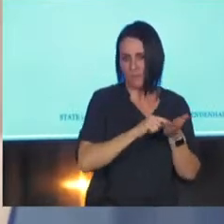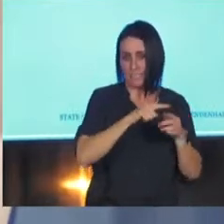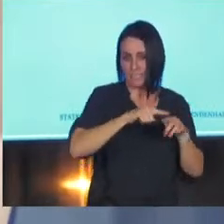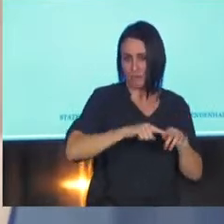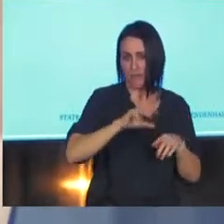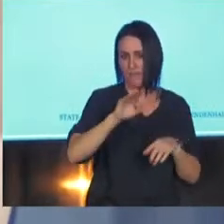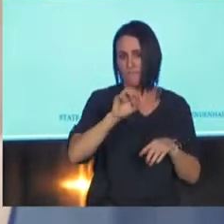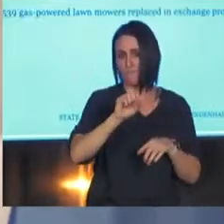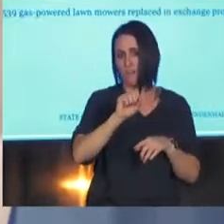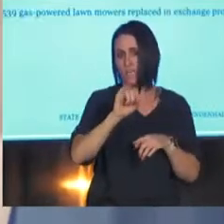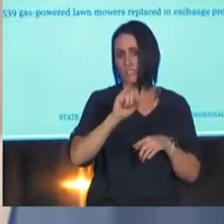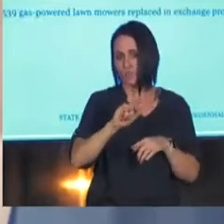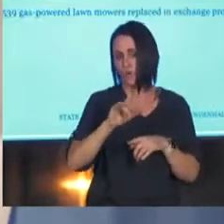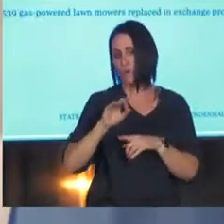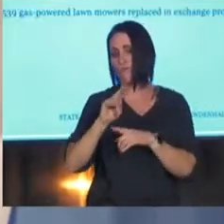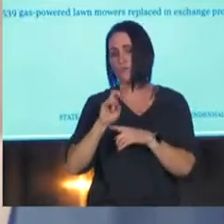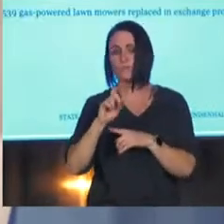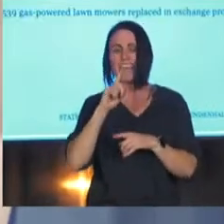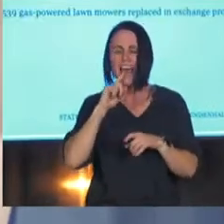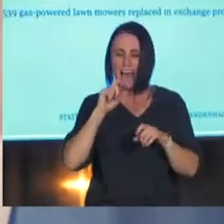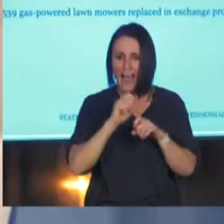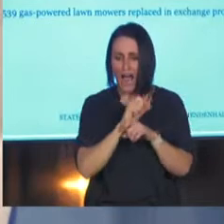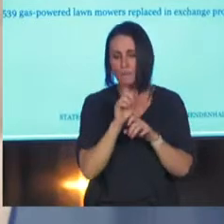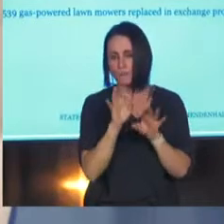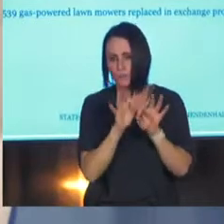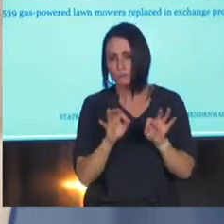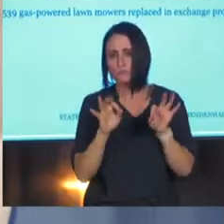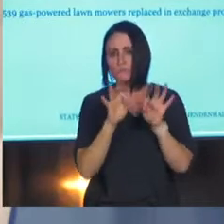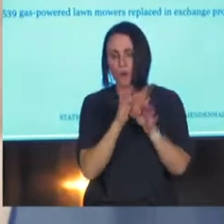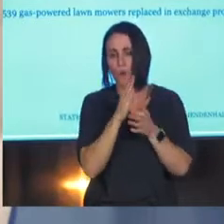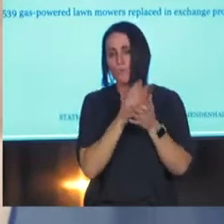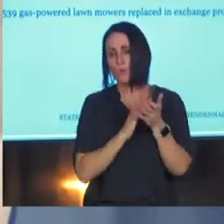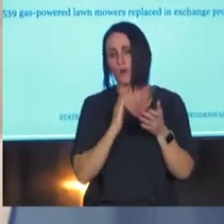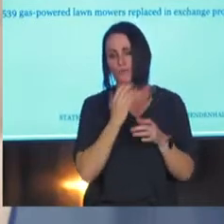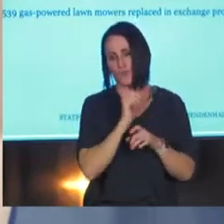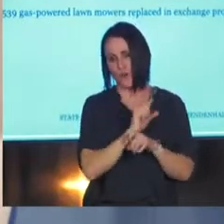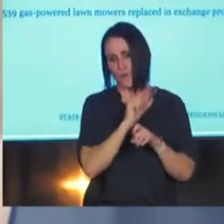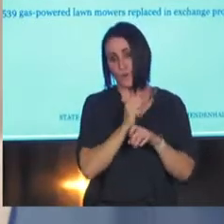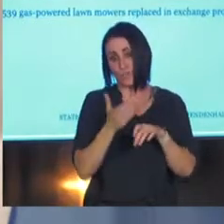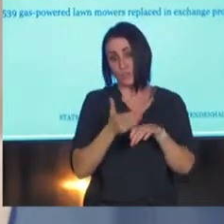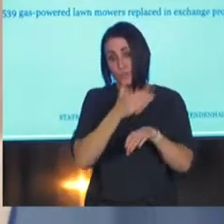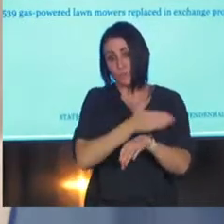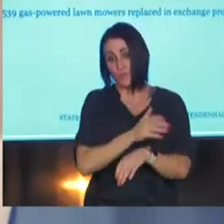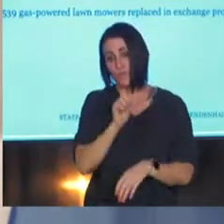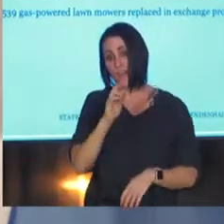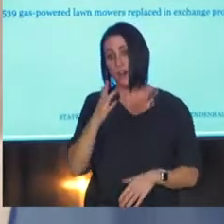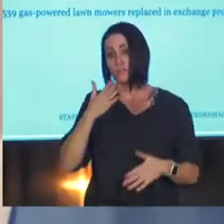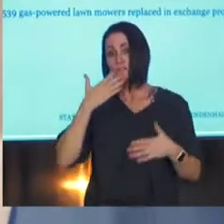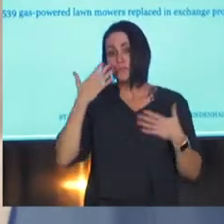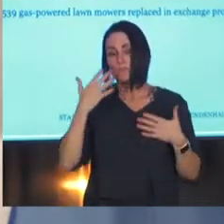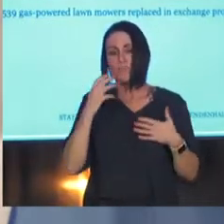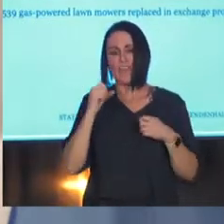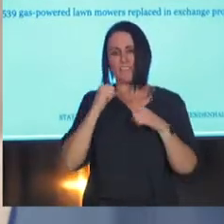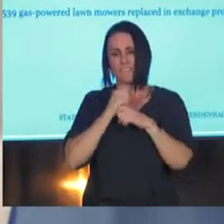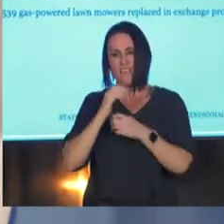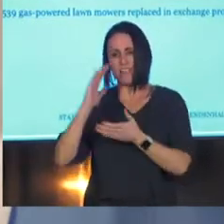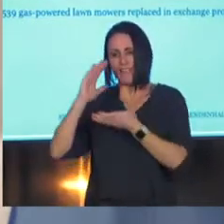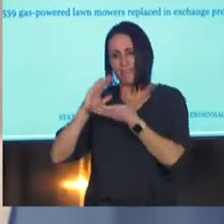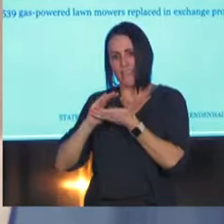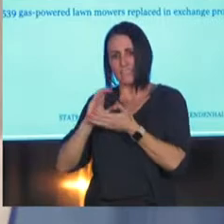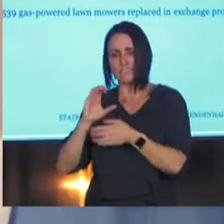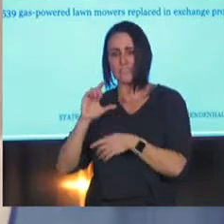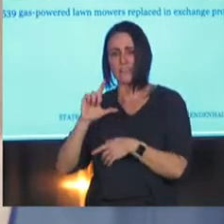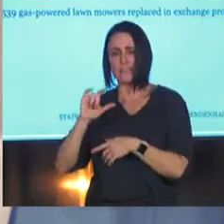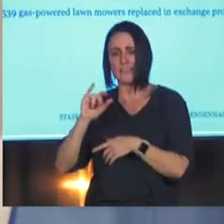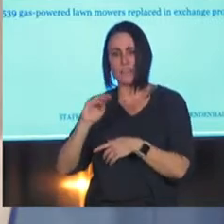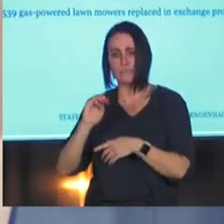on fossil fuels is an absolutely essential component of our work to improve the air we breathe and to fight climate change.